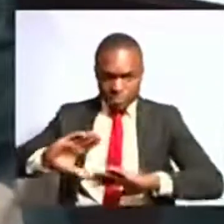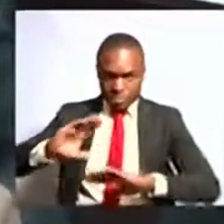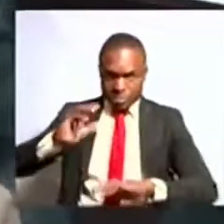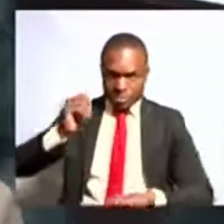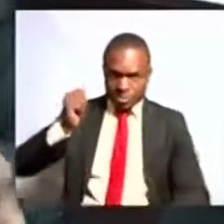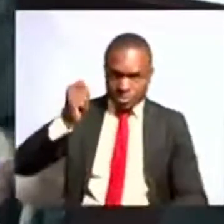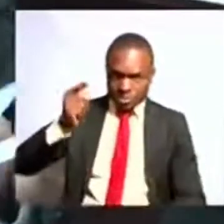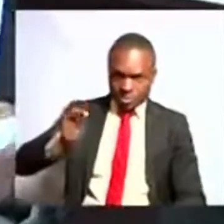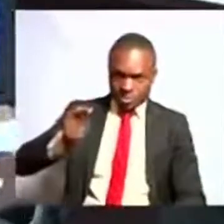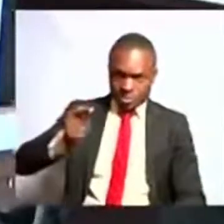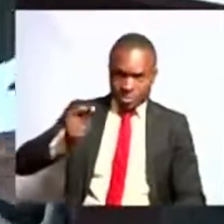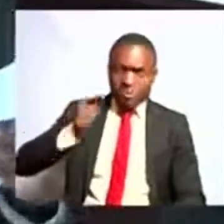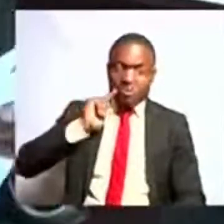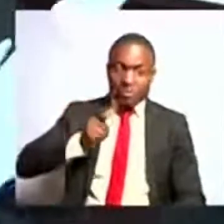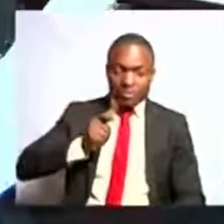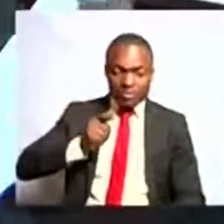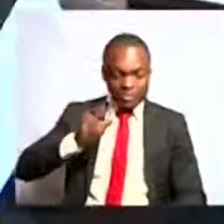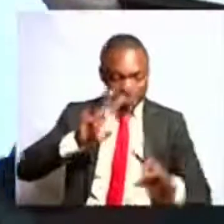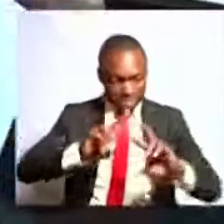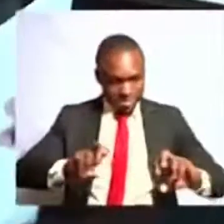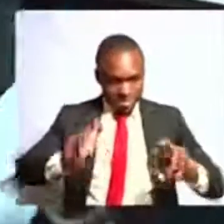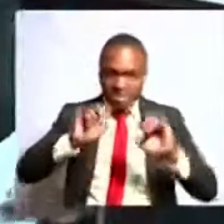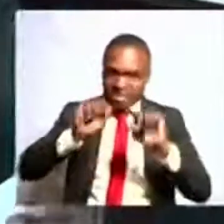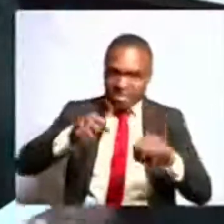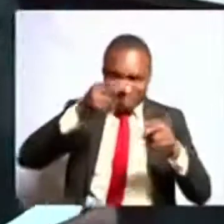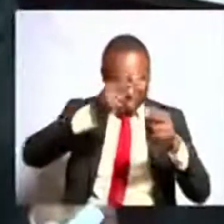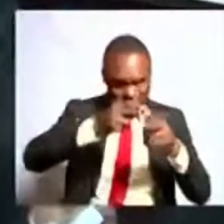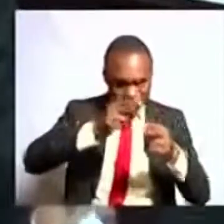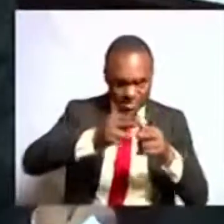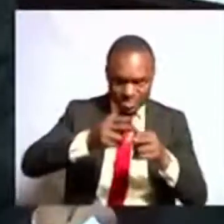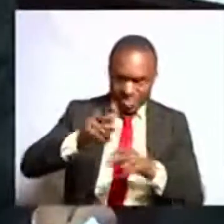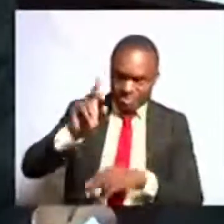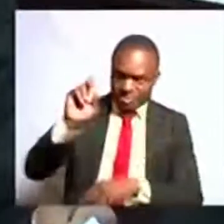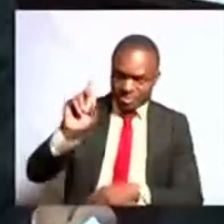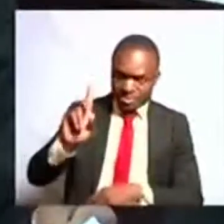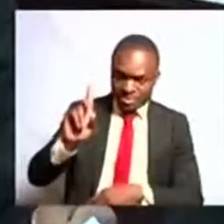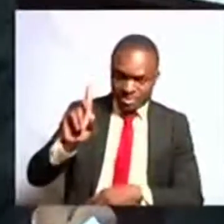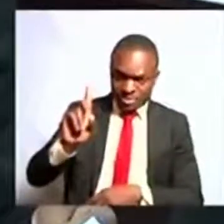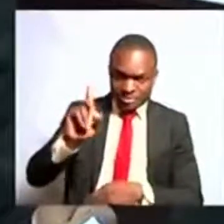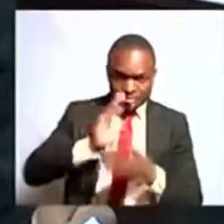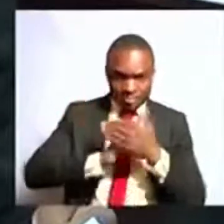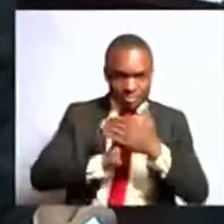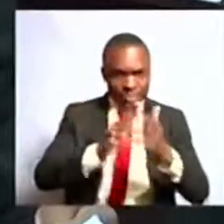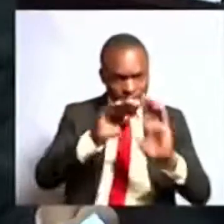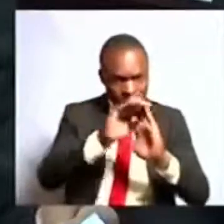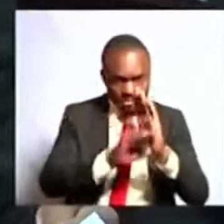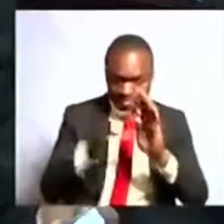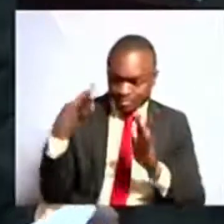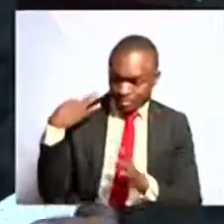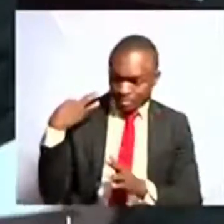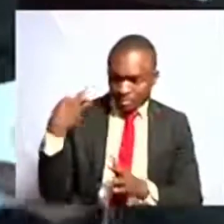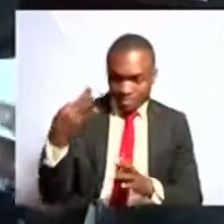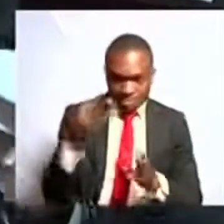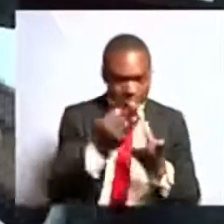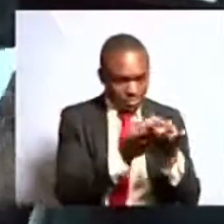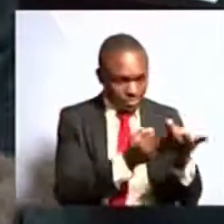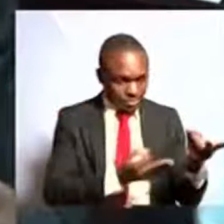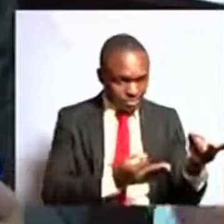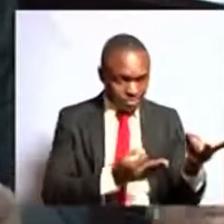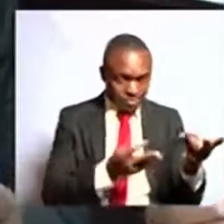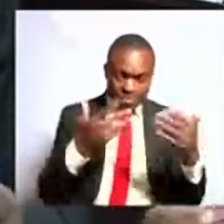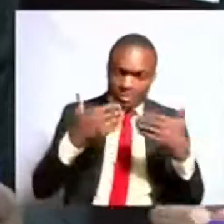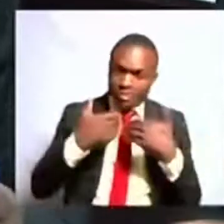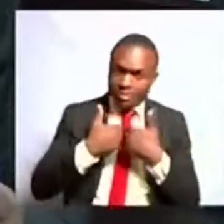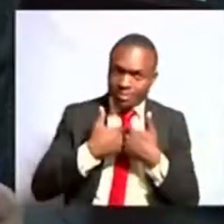making reference on the document. Can you name them? Okay, there is one, I think, on guideline and application form. And then we